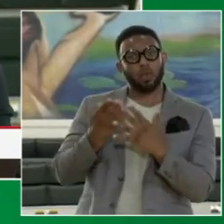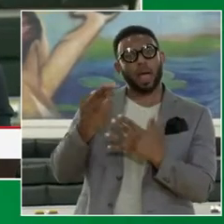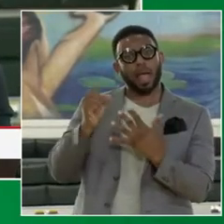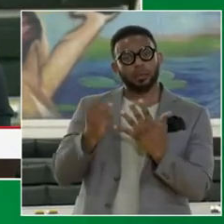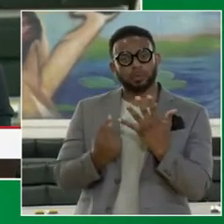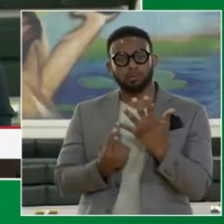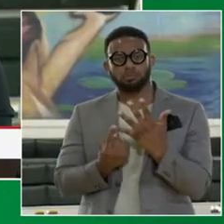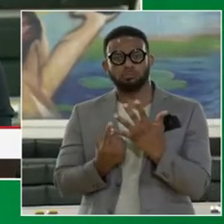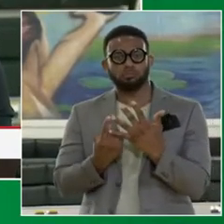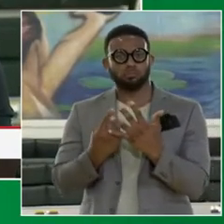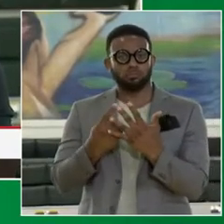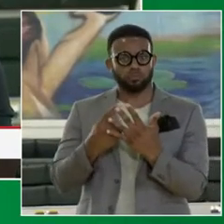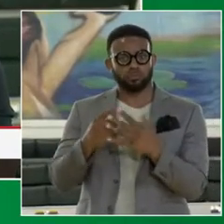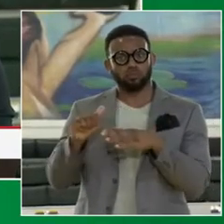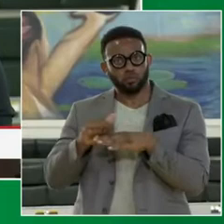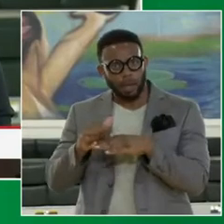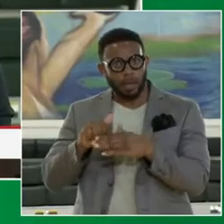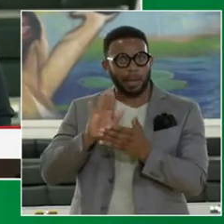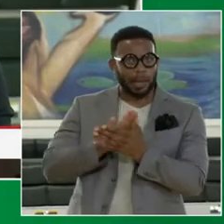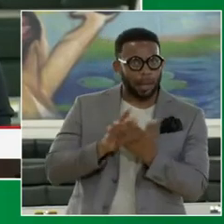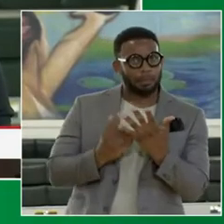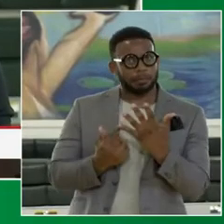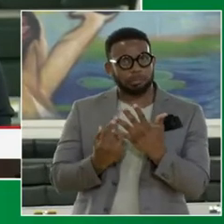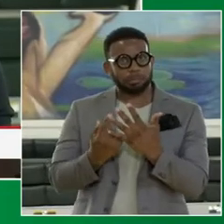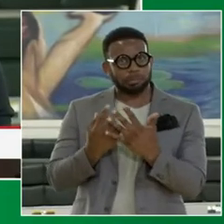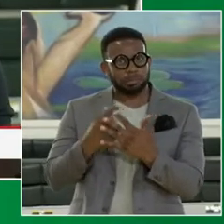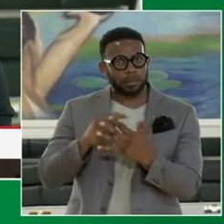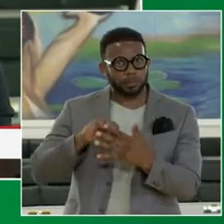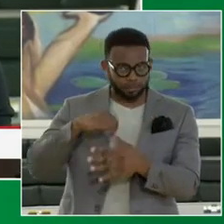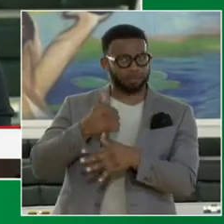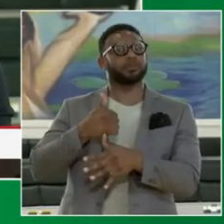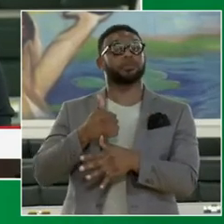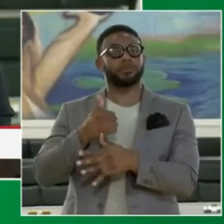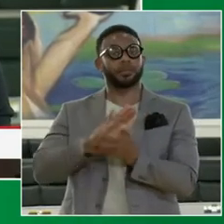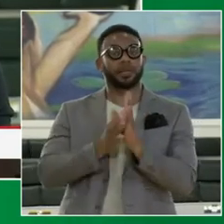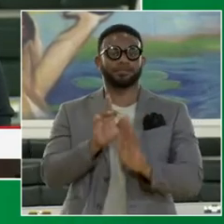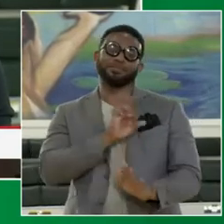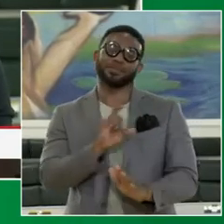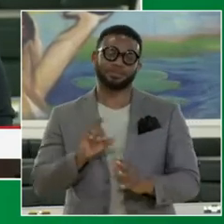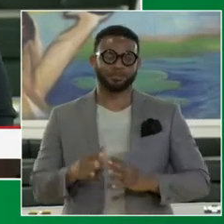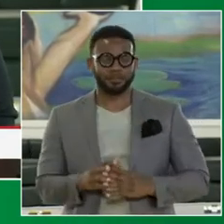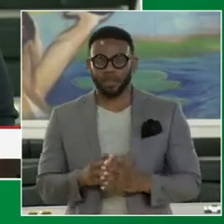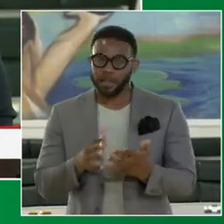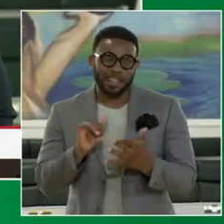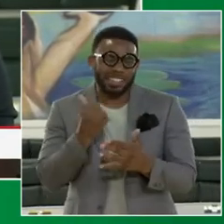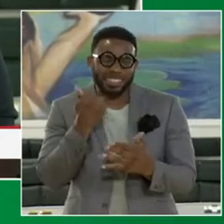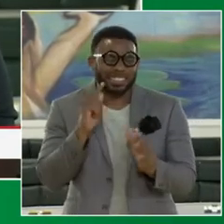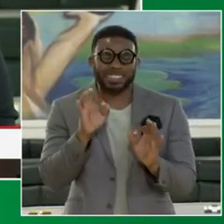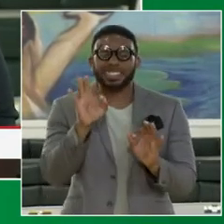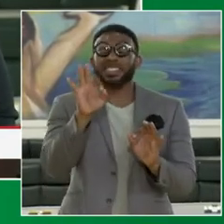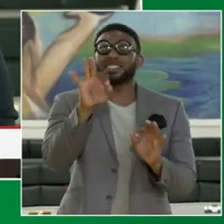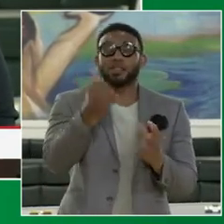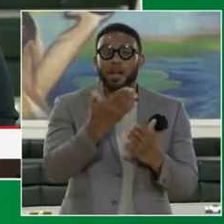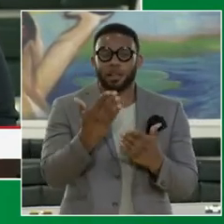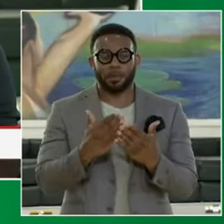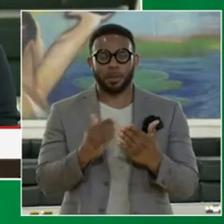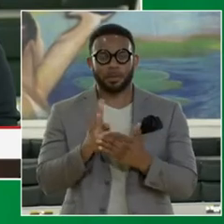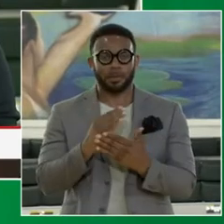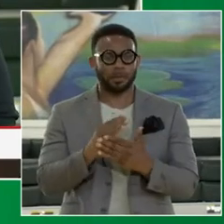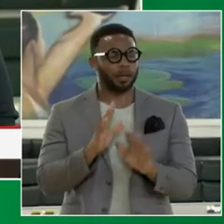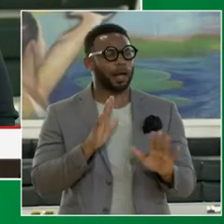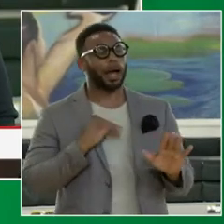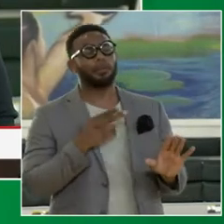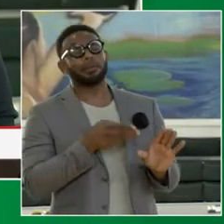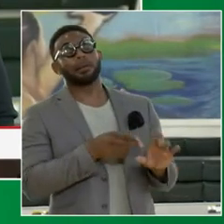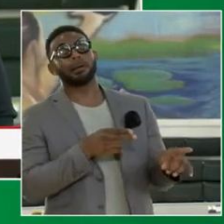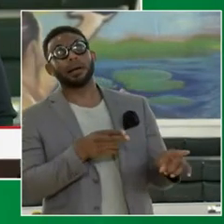homegrown officers for us here for the Metropolitan Police Department, as well as an additional 135 officers. But those are just the other sides of the budget. But I'm going to jump